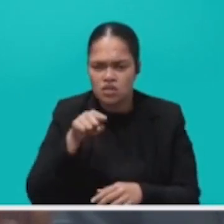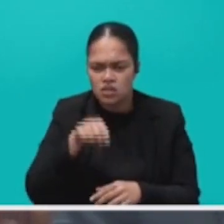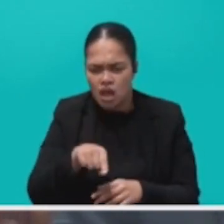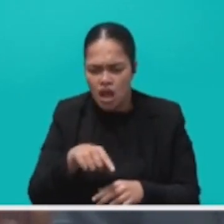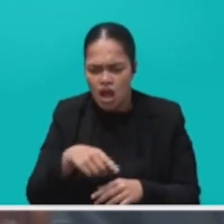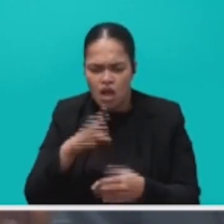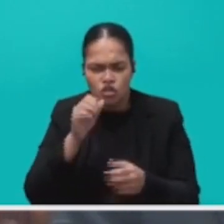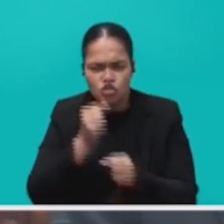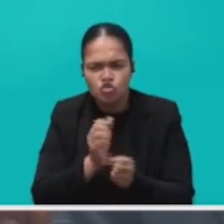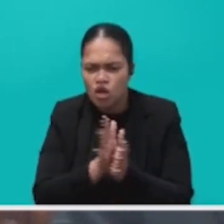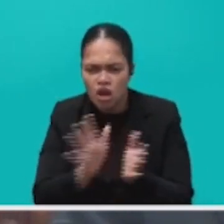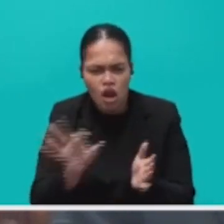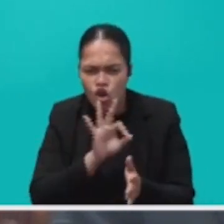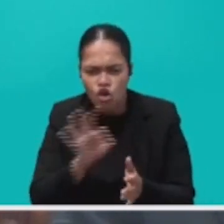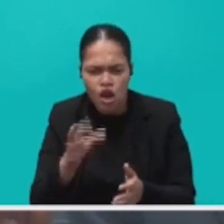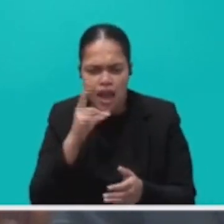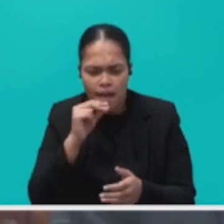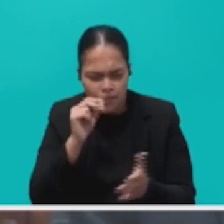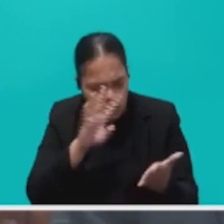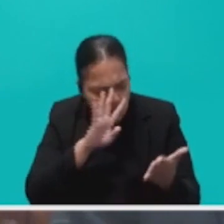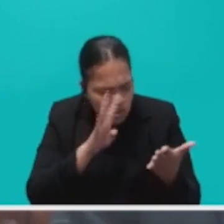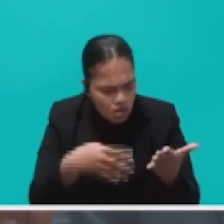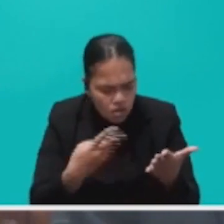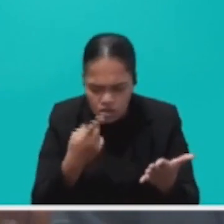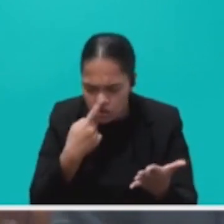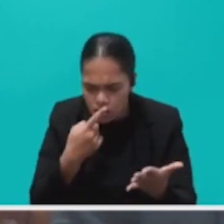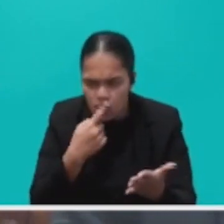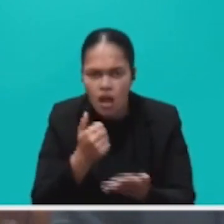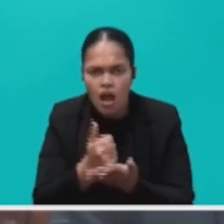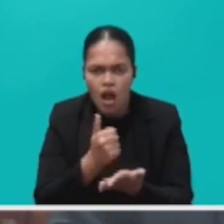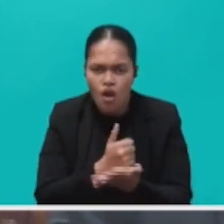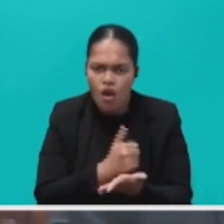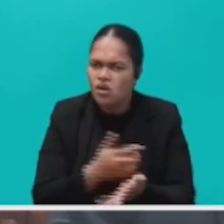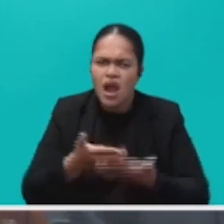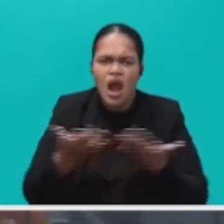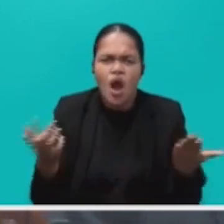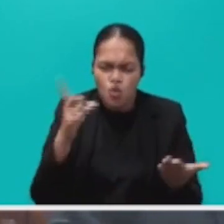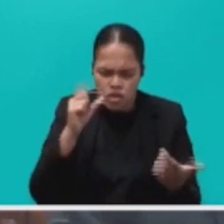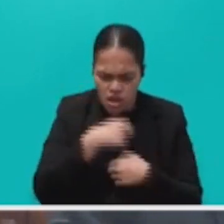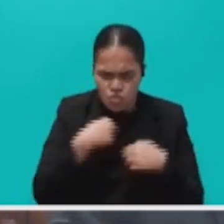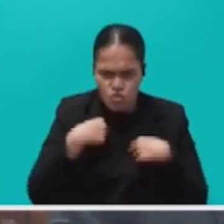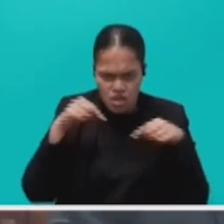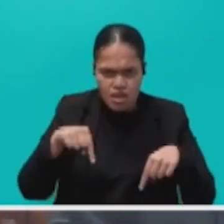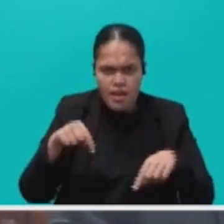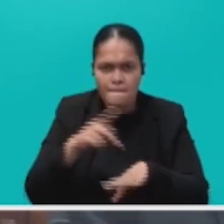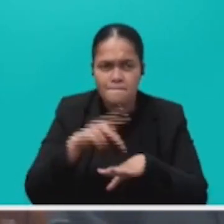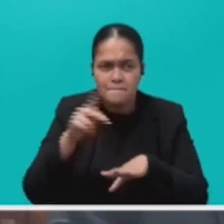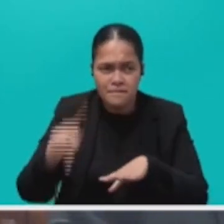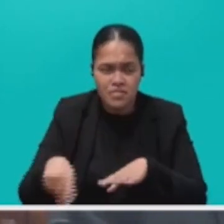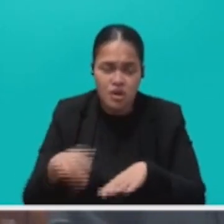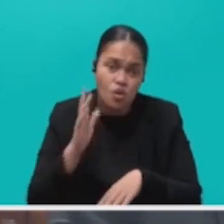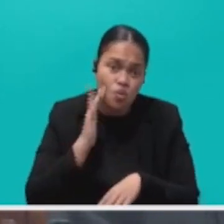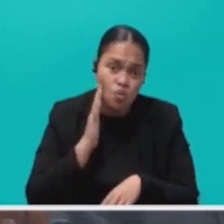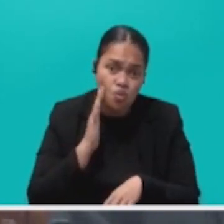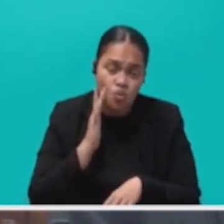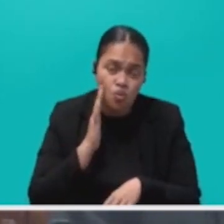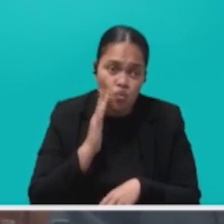at the accounts. How can we, in this Parliament, Mr. Speaker, when the horse has bolted